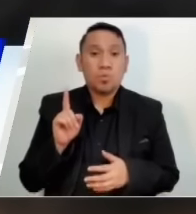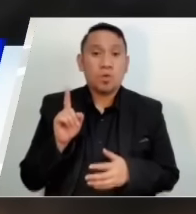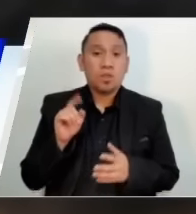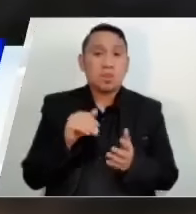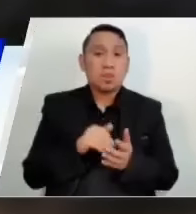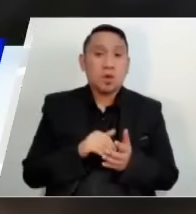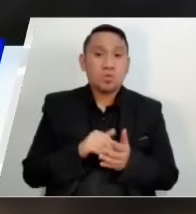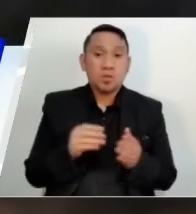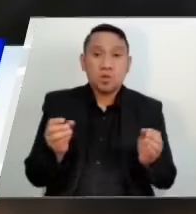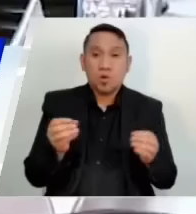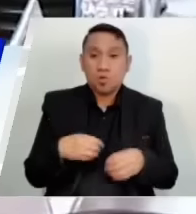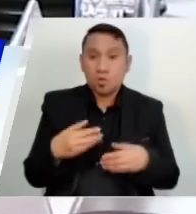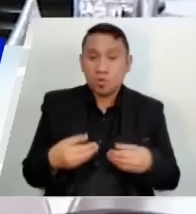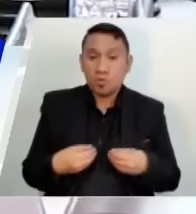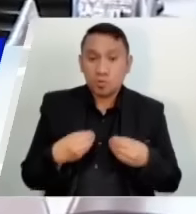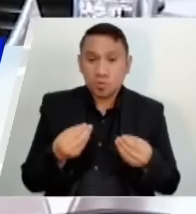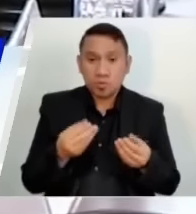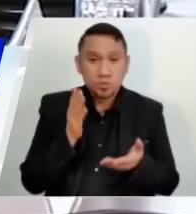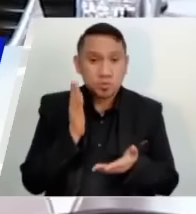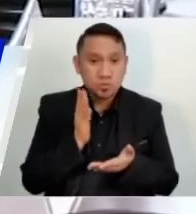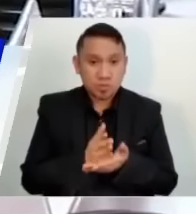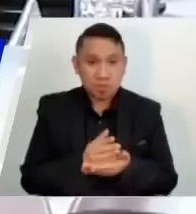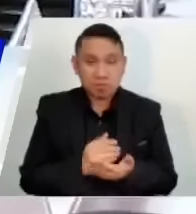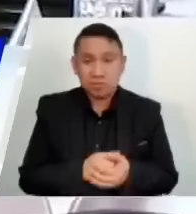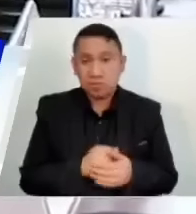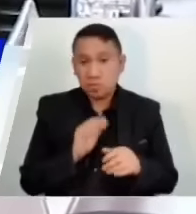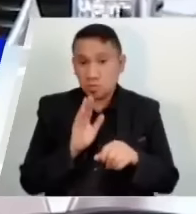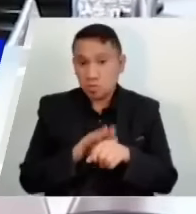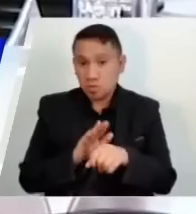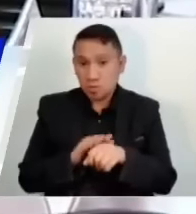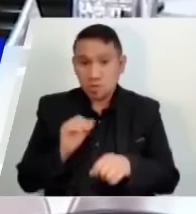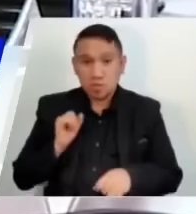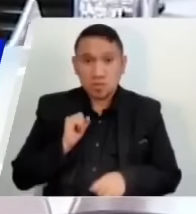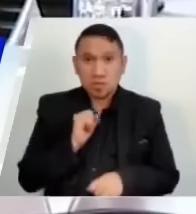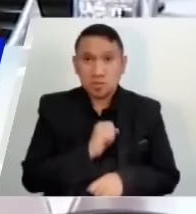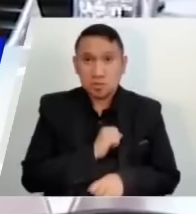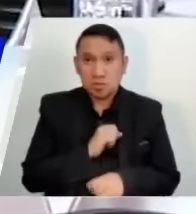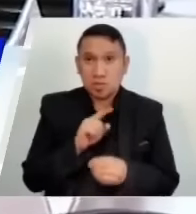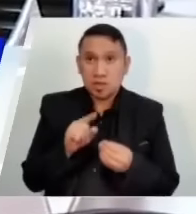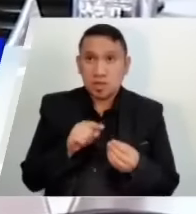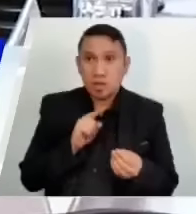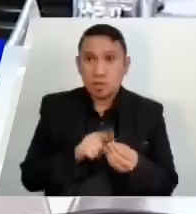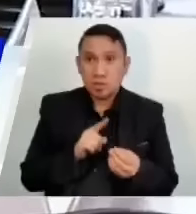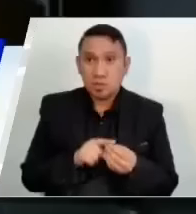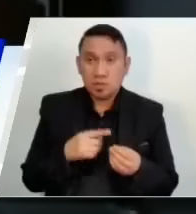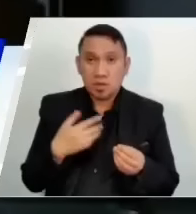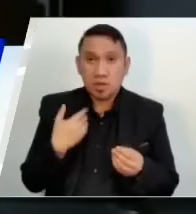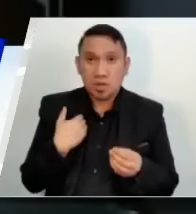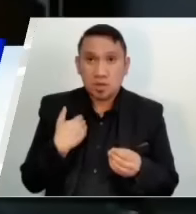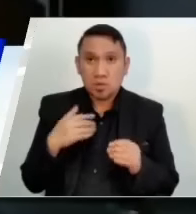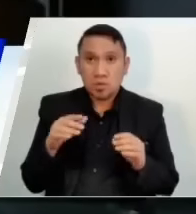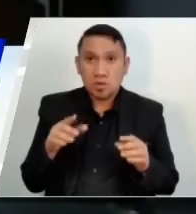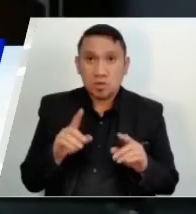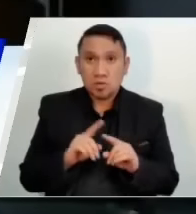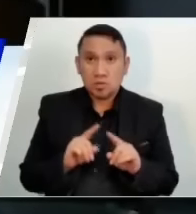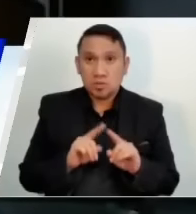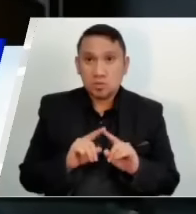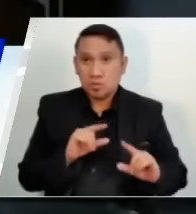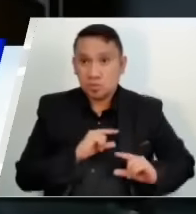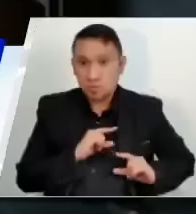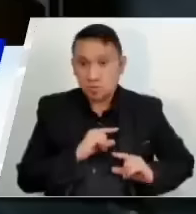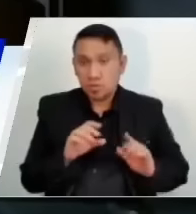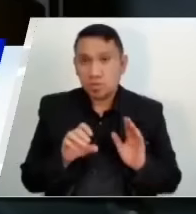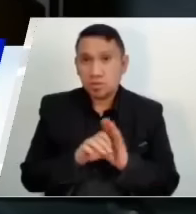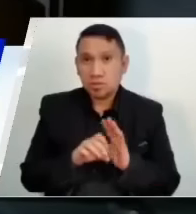inisyuhan ng cease to operate. Sinita rin ng mga senador ang mga ulat na may pinapagawang iba sa mga gwardiya tulad ng pagpa-parking